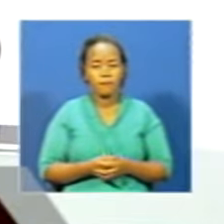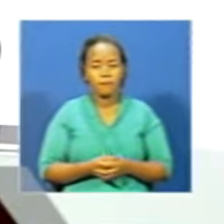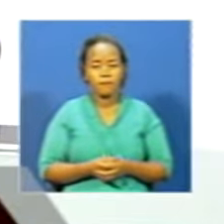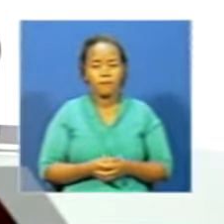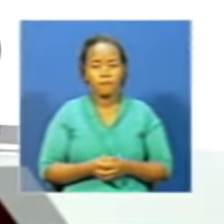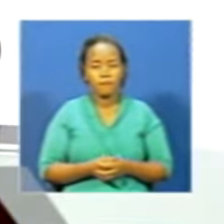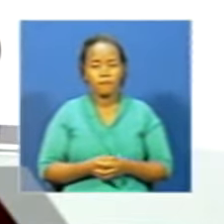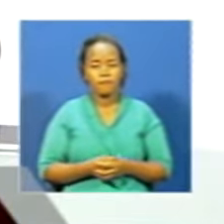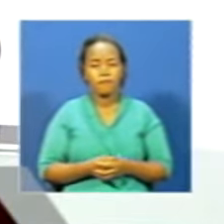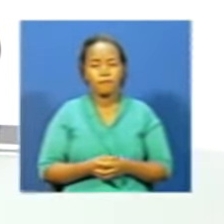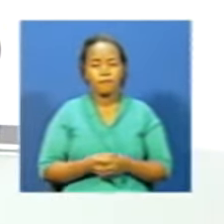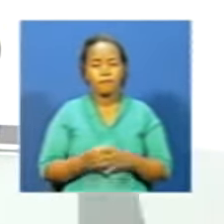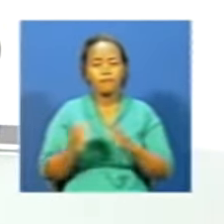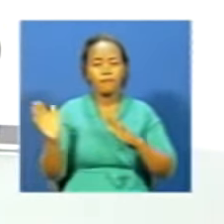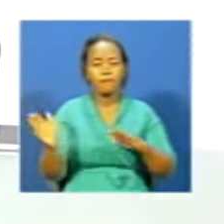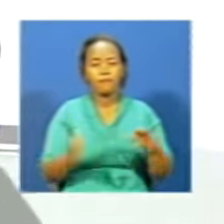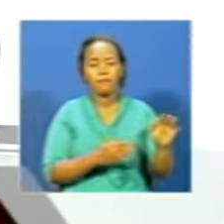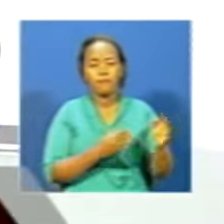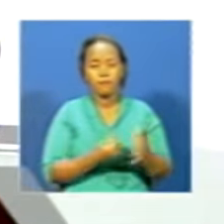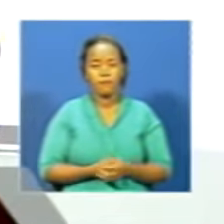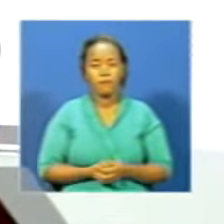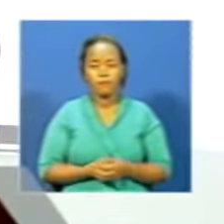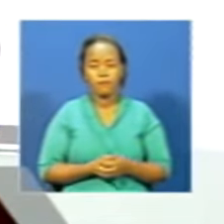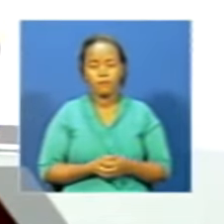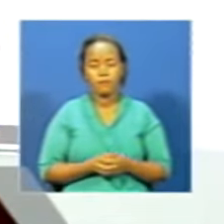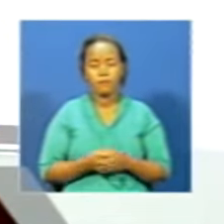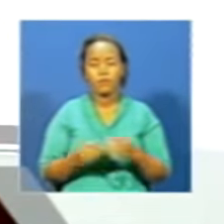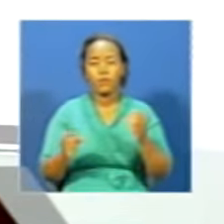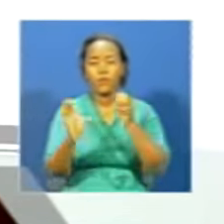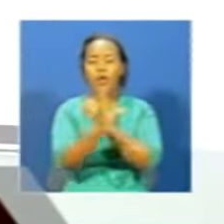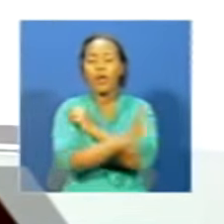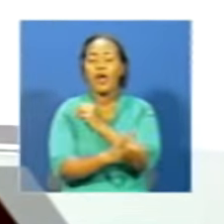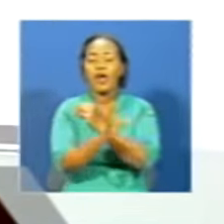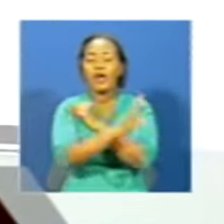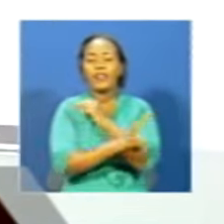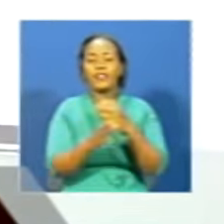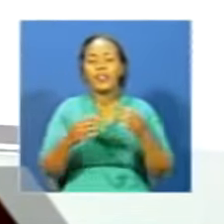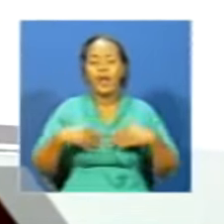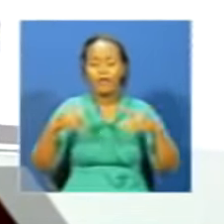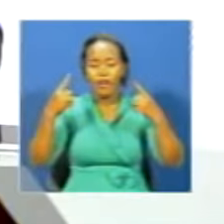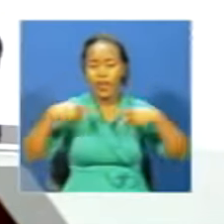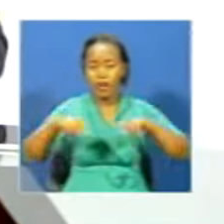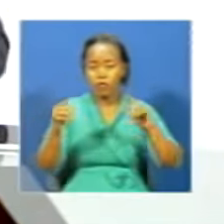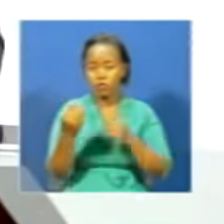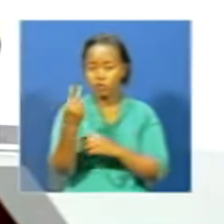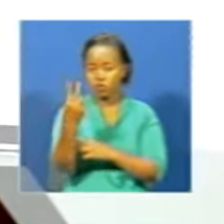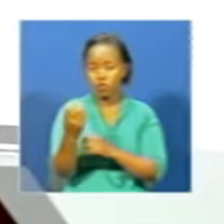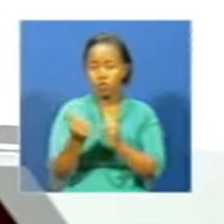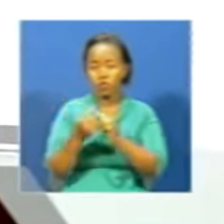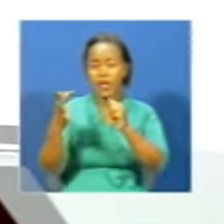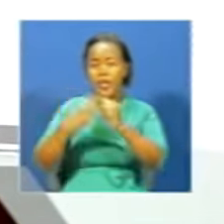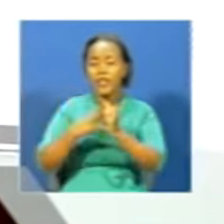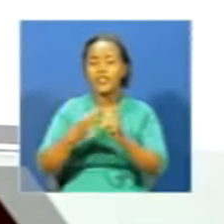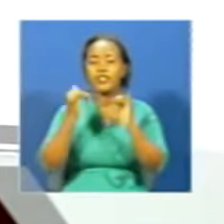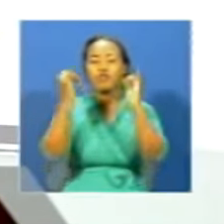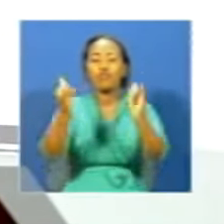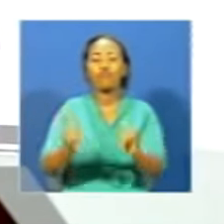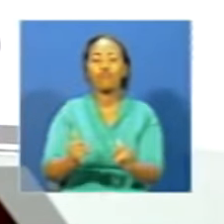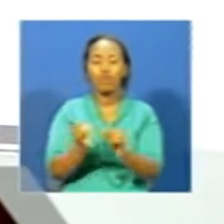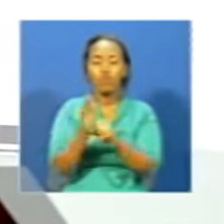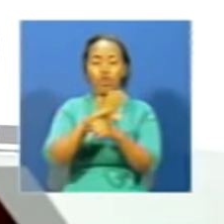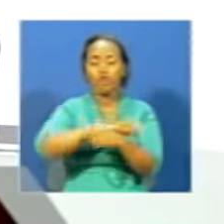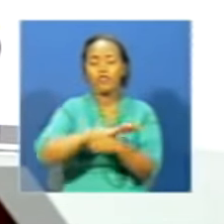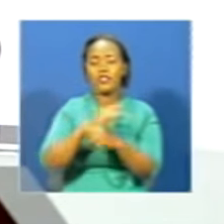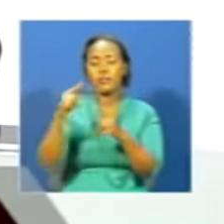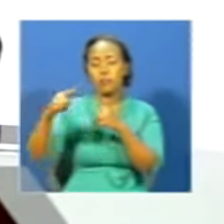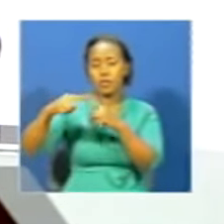Let's stay with that COVID update. The country has recorded 218 new COVID-19 infections from a sample size